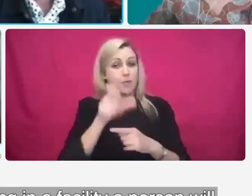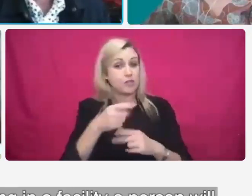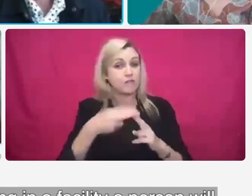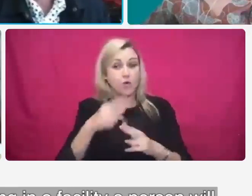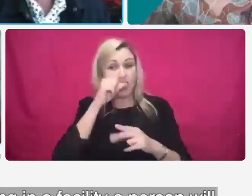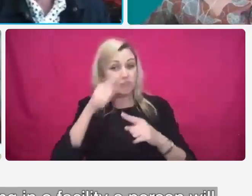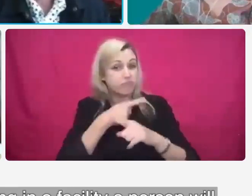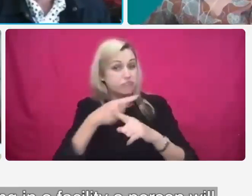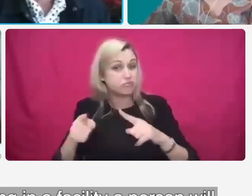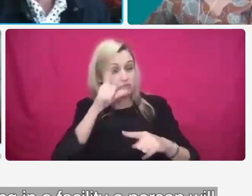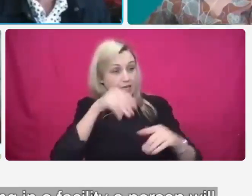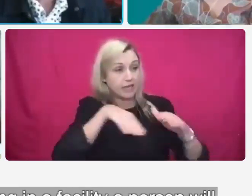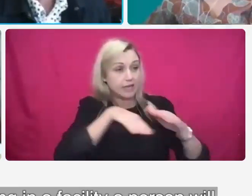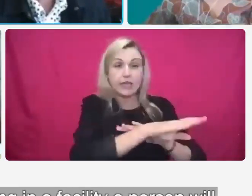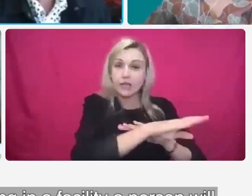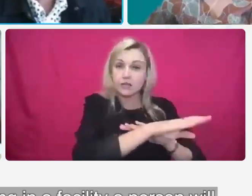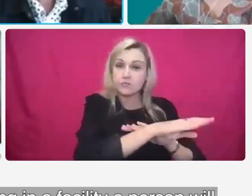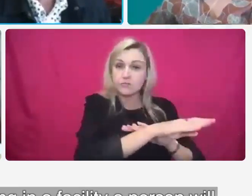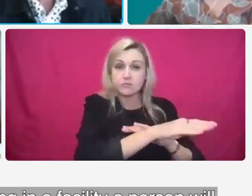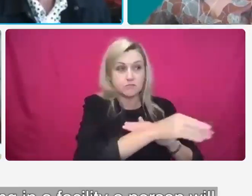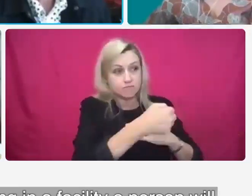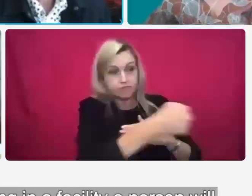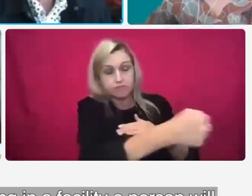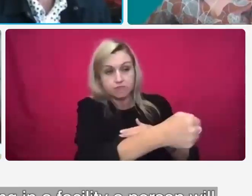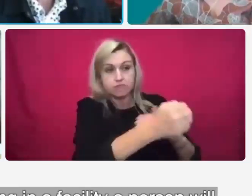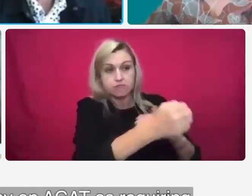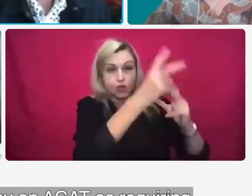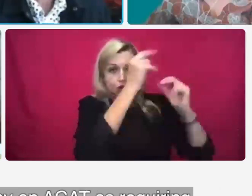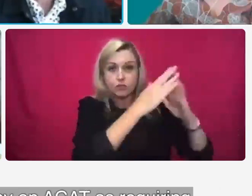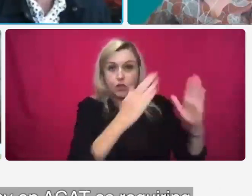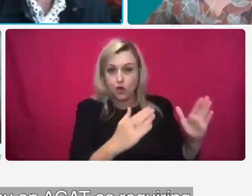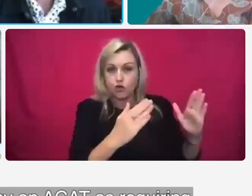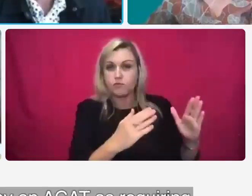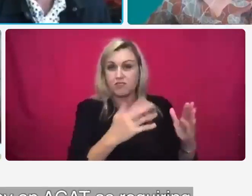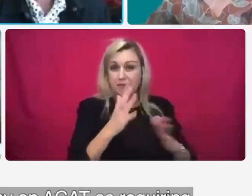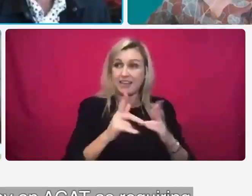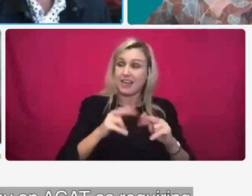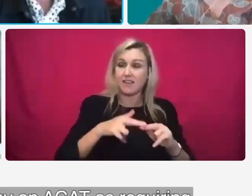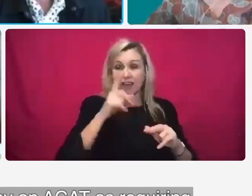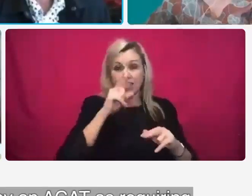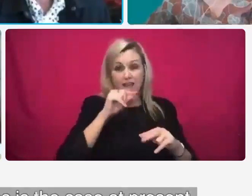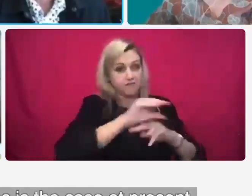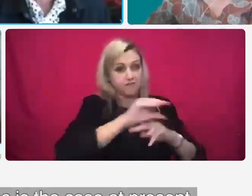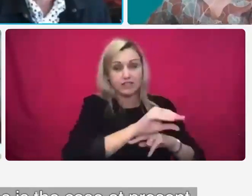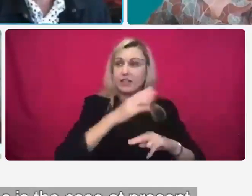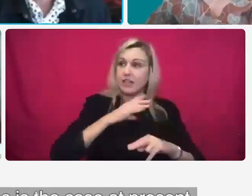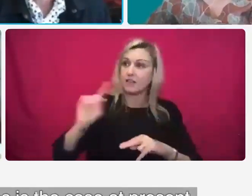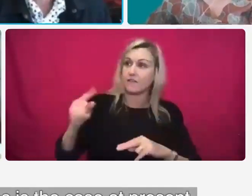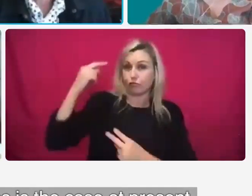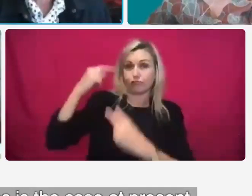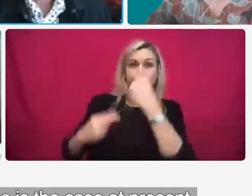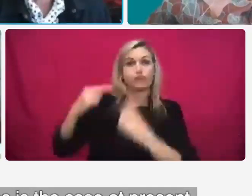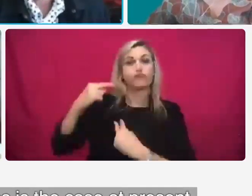So to get access to funding in a facility, a person will have to be assessed by an ACAT as requiring residential aged